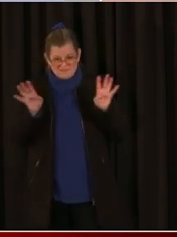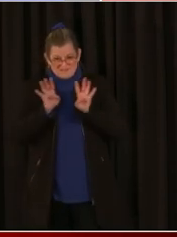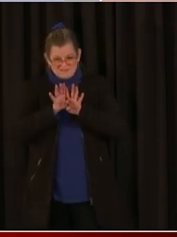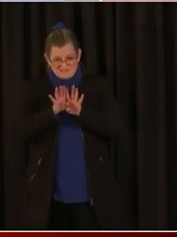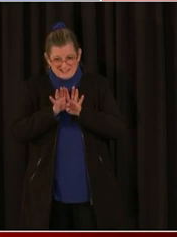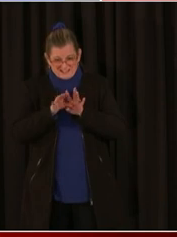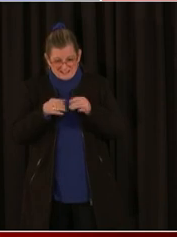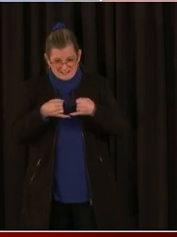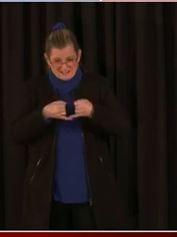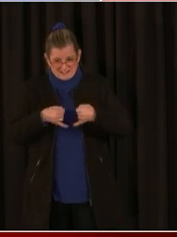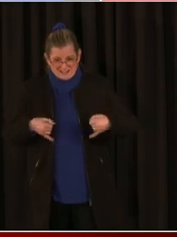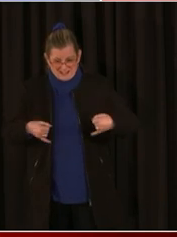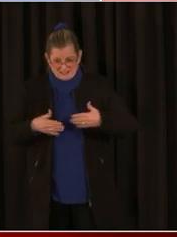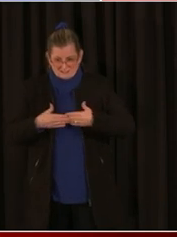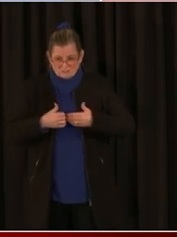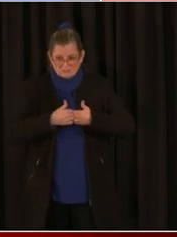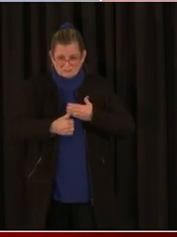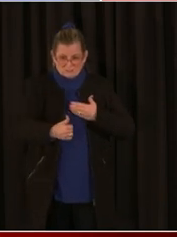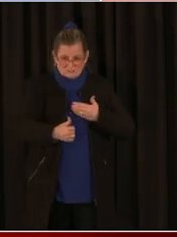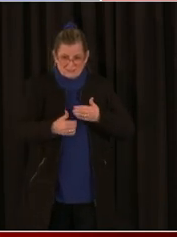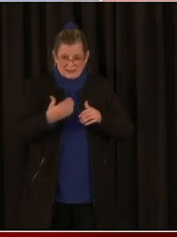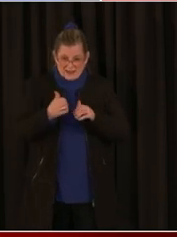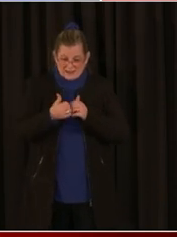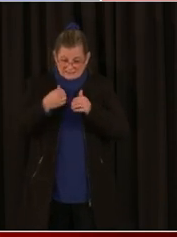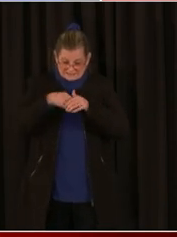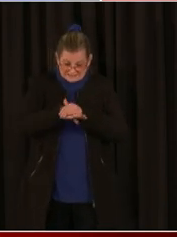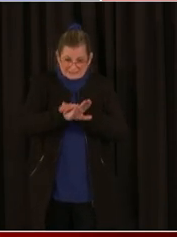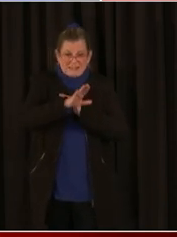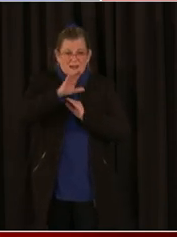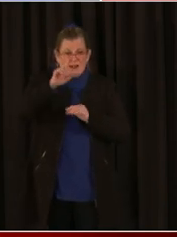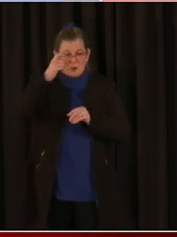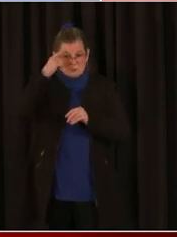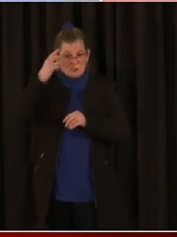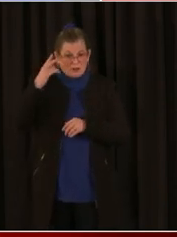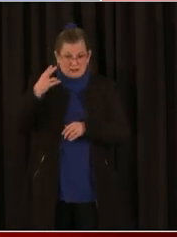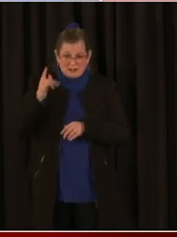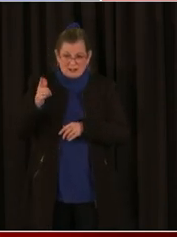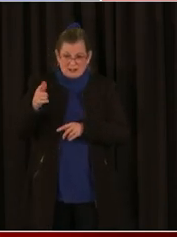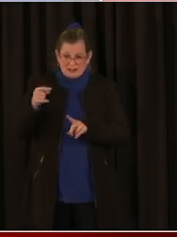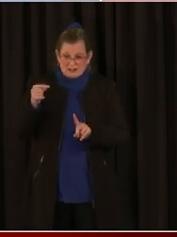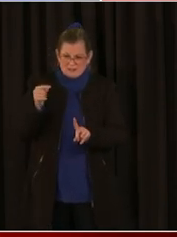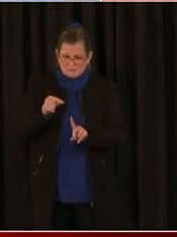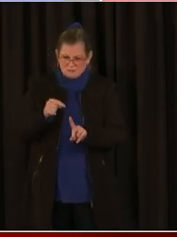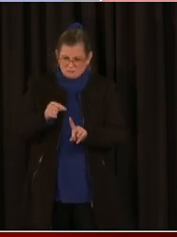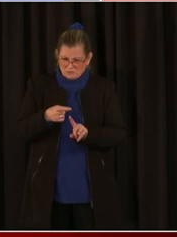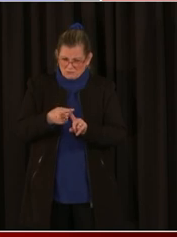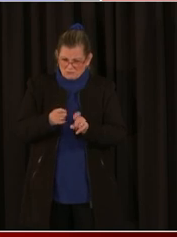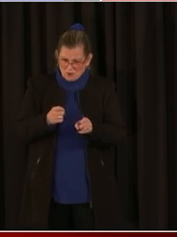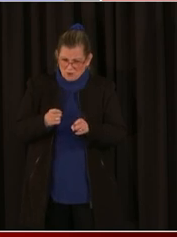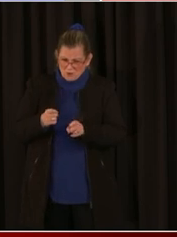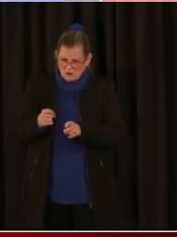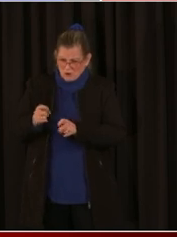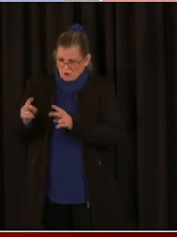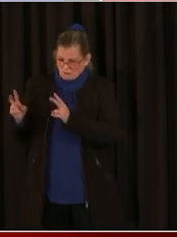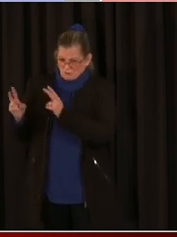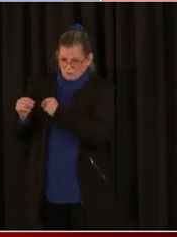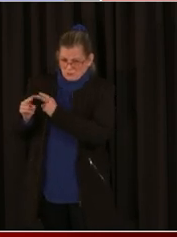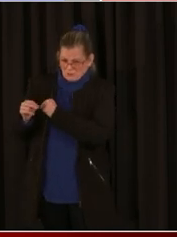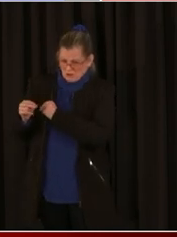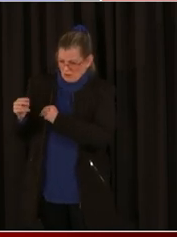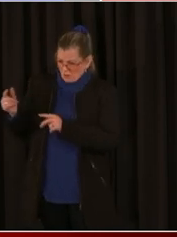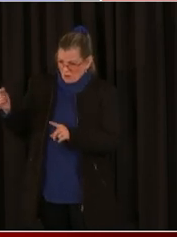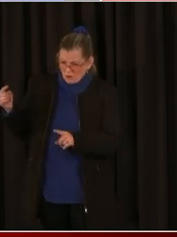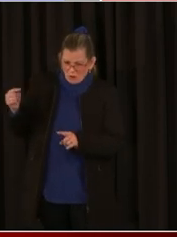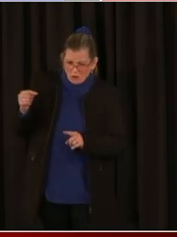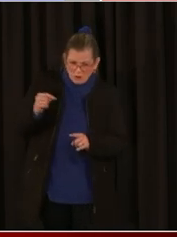divides this side of the hill from getting to Capitol Hill spans from the freeway up to this block, as a matter of fact, making